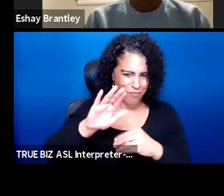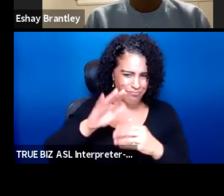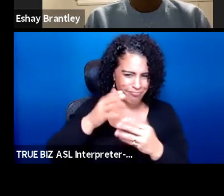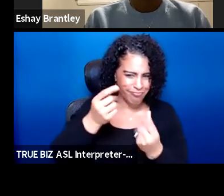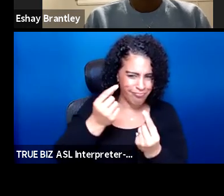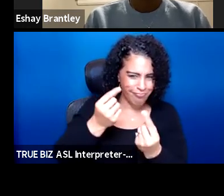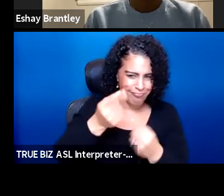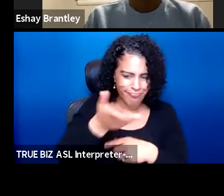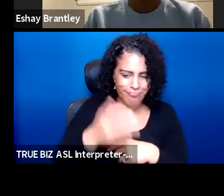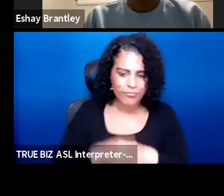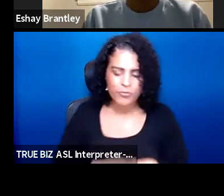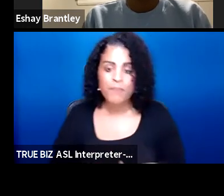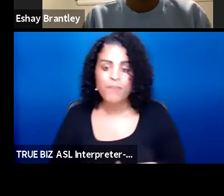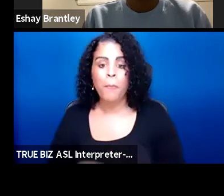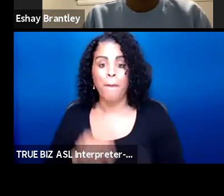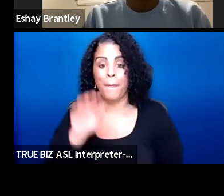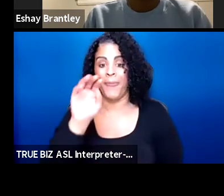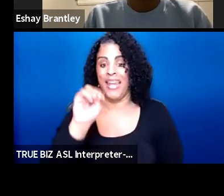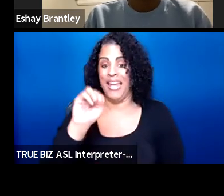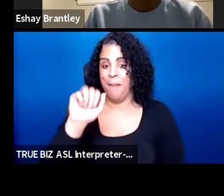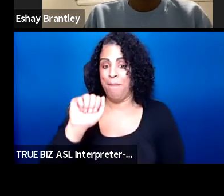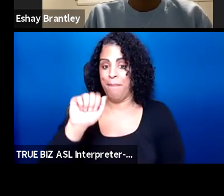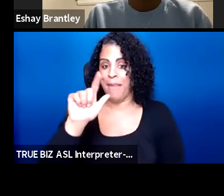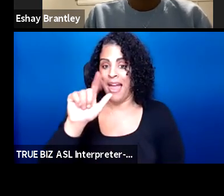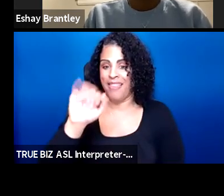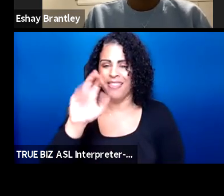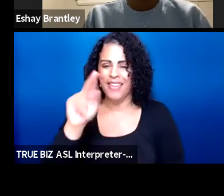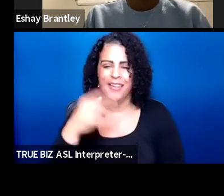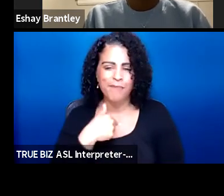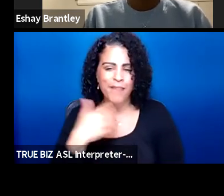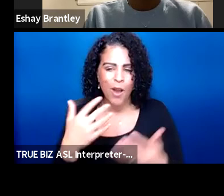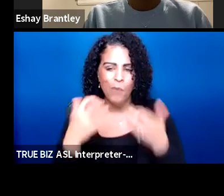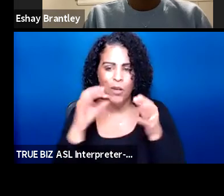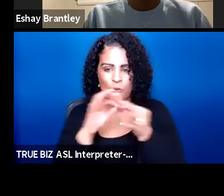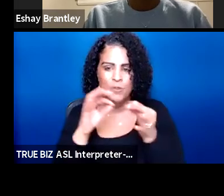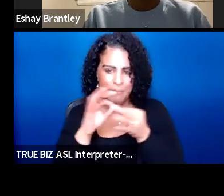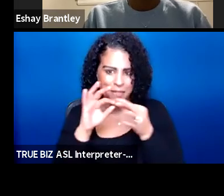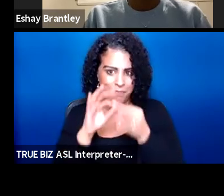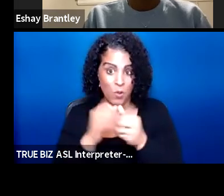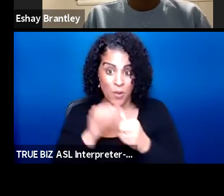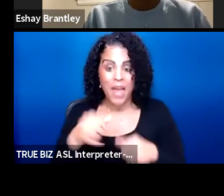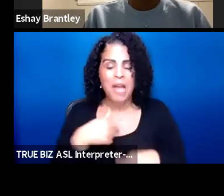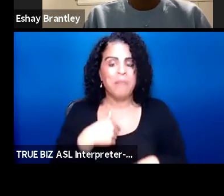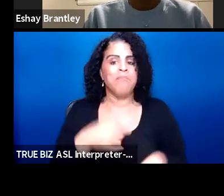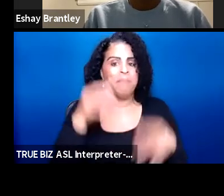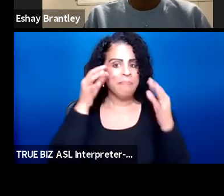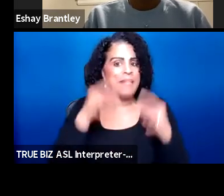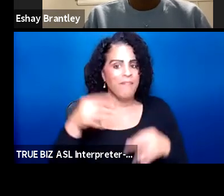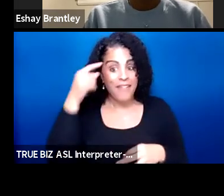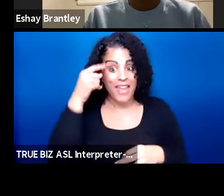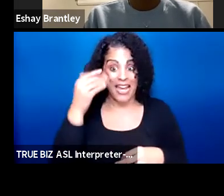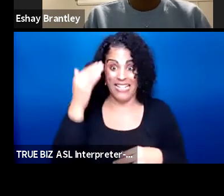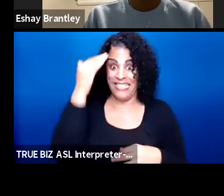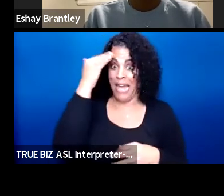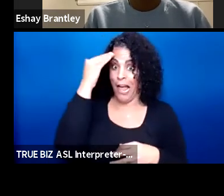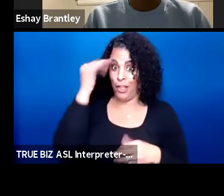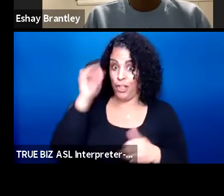Yes. Yeah, I want to speak a little bit to that. I do definitely think like knowledge of